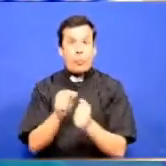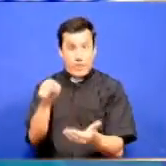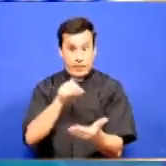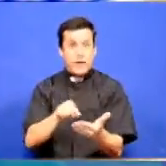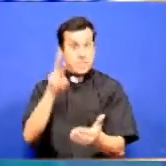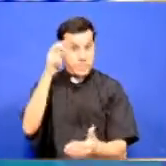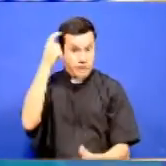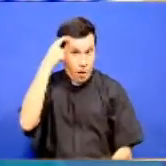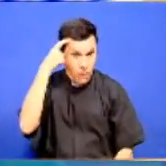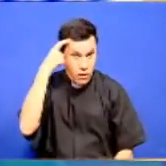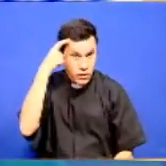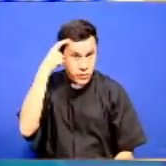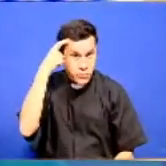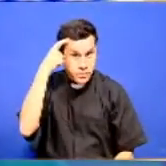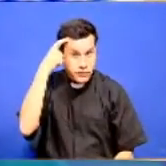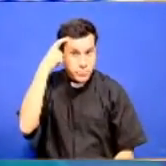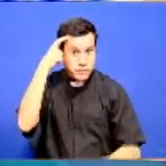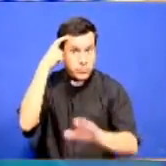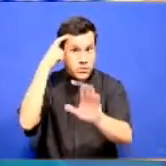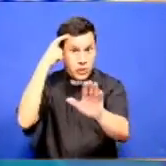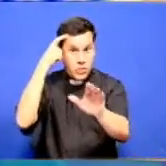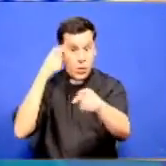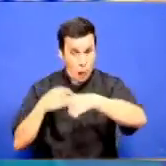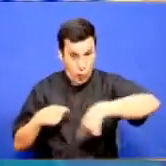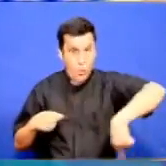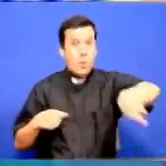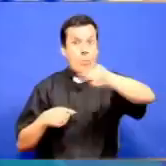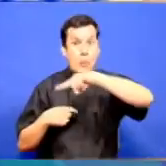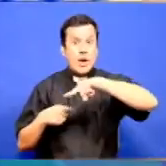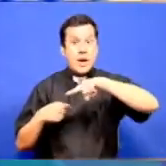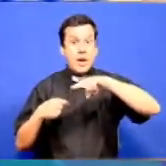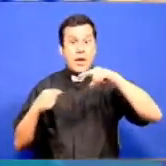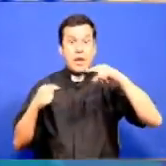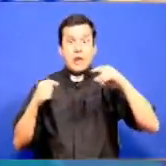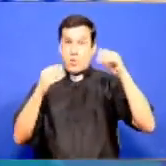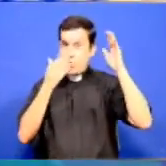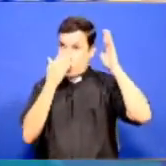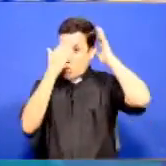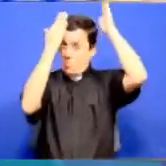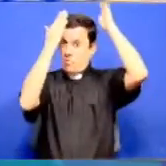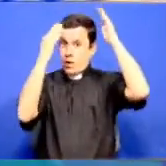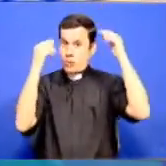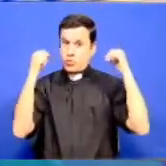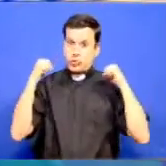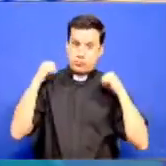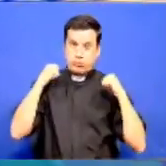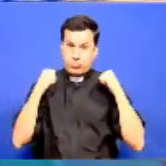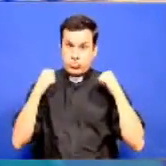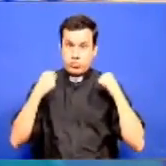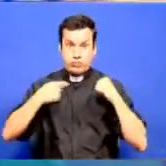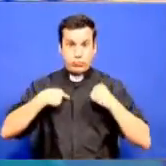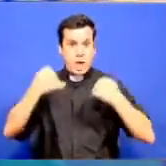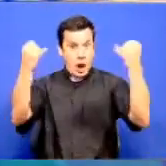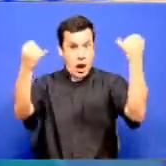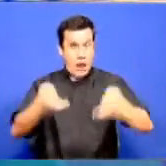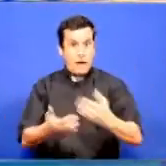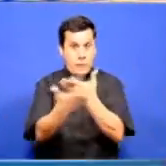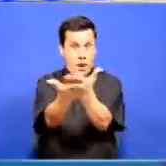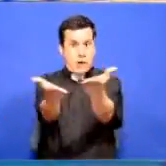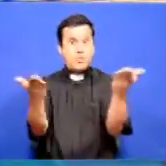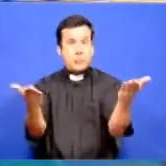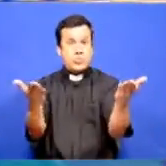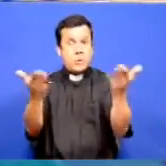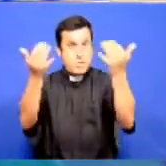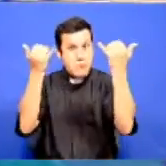mind, we, your shepherds, call upon each one of you to take